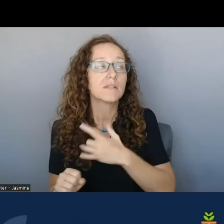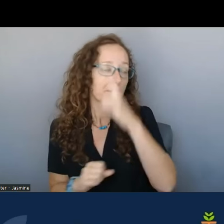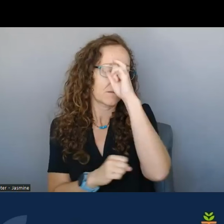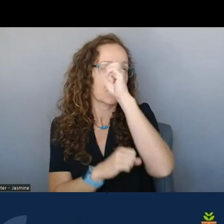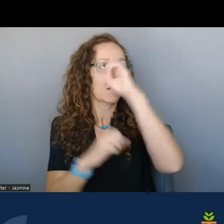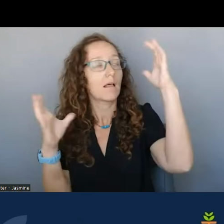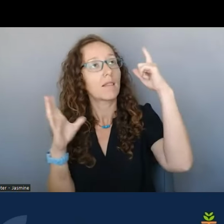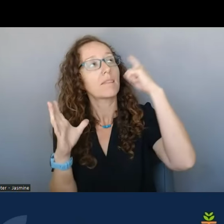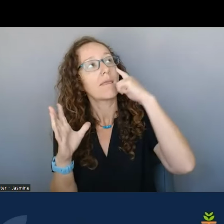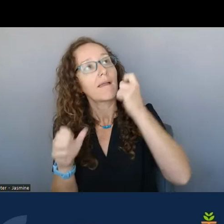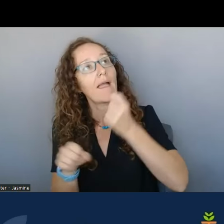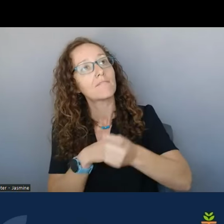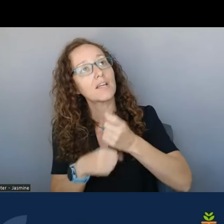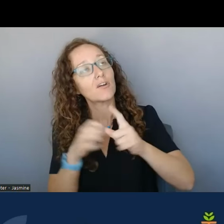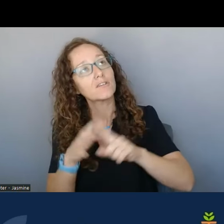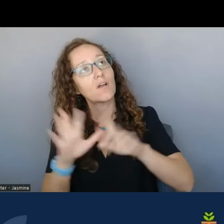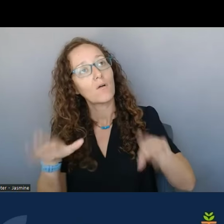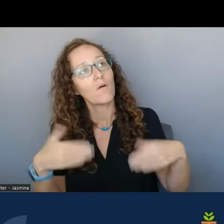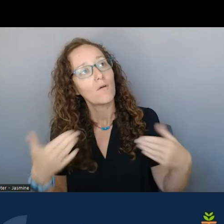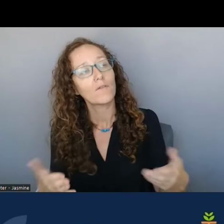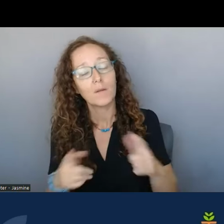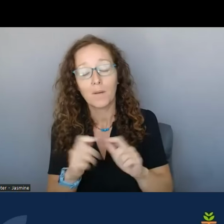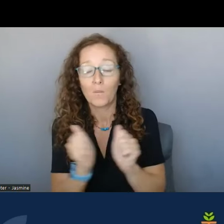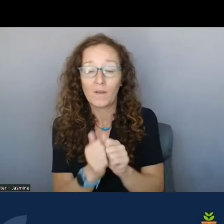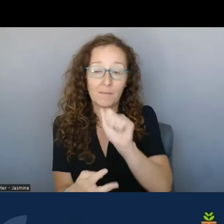on an annual basis, but not in the case of Part A.